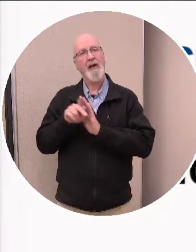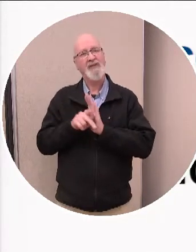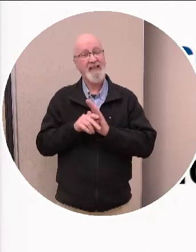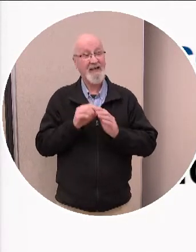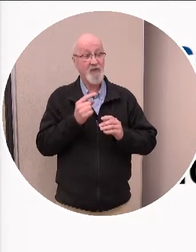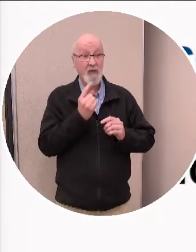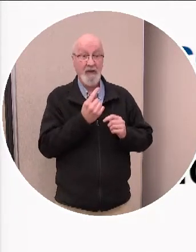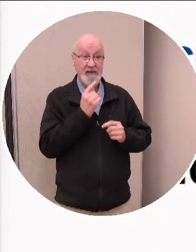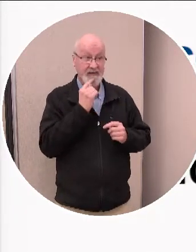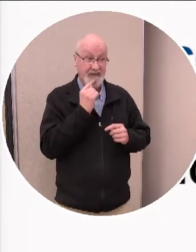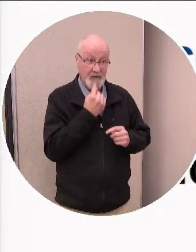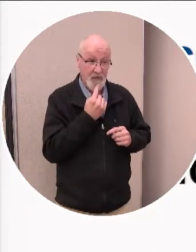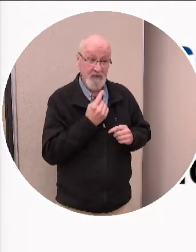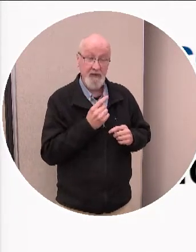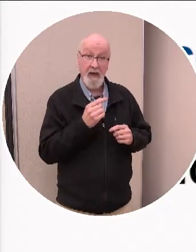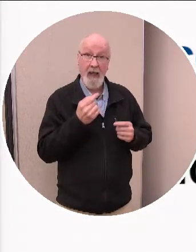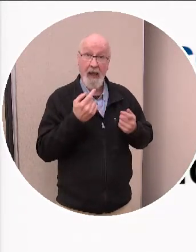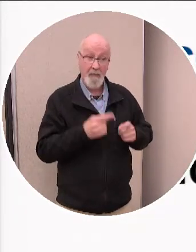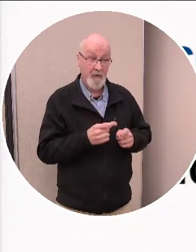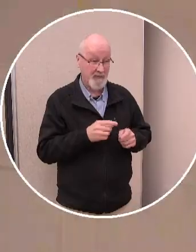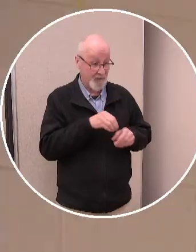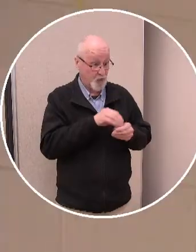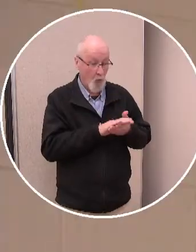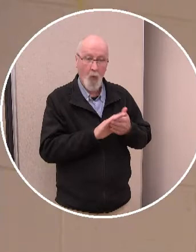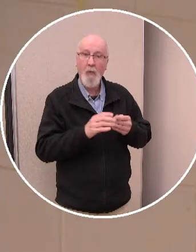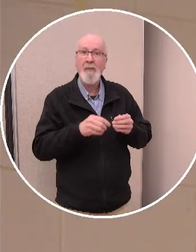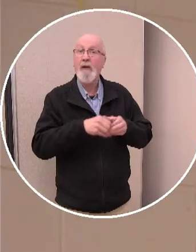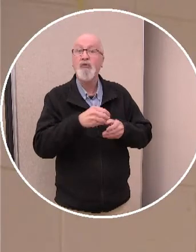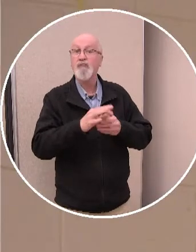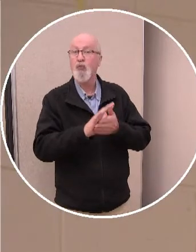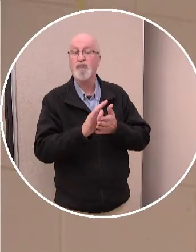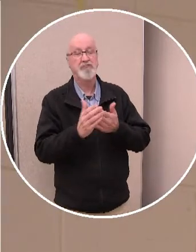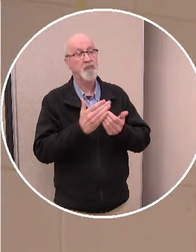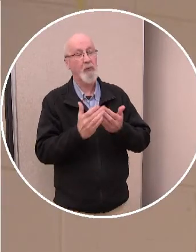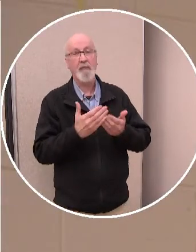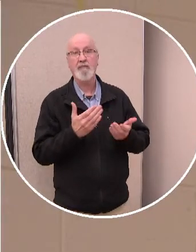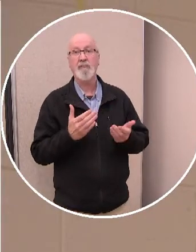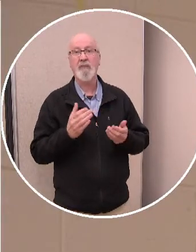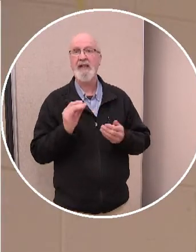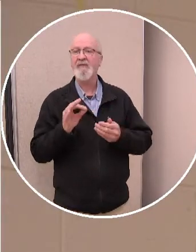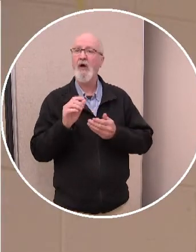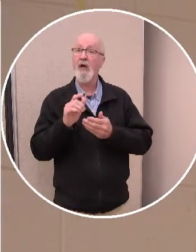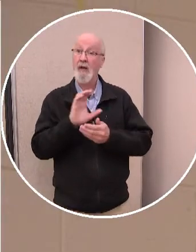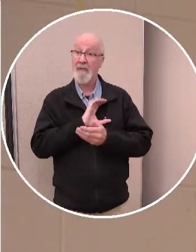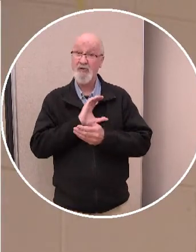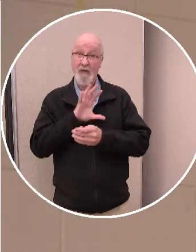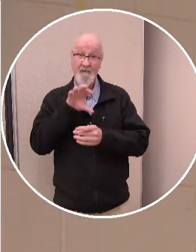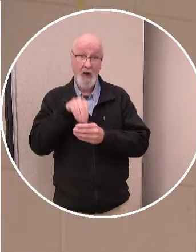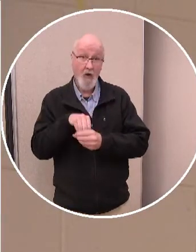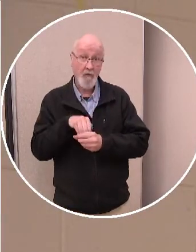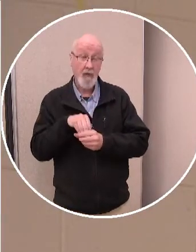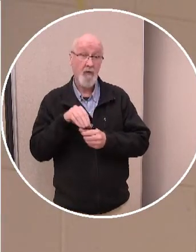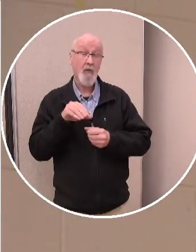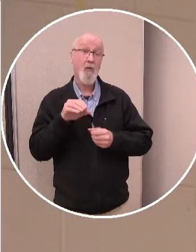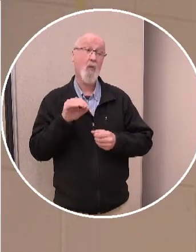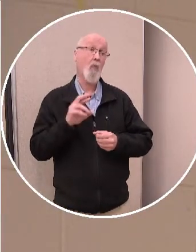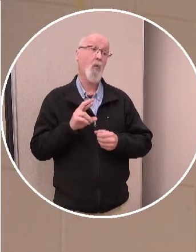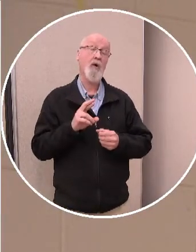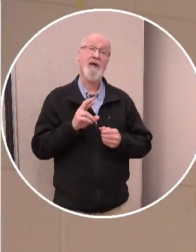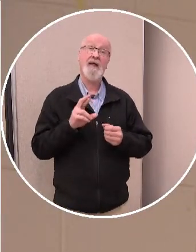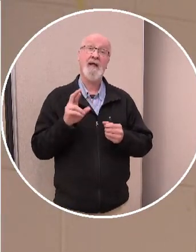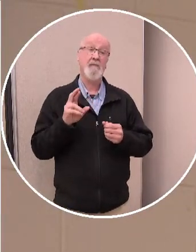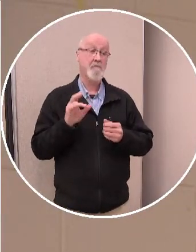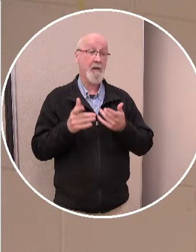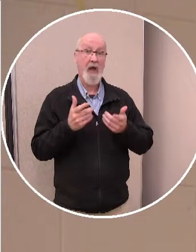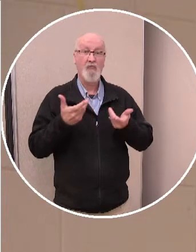incident which allegedly occurred on or off school property, which law enforcement is investigating and or which charges have